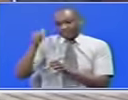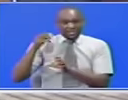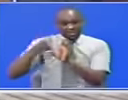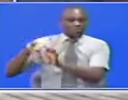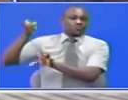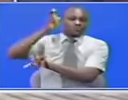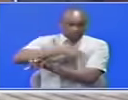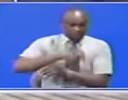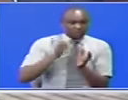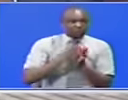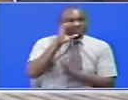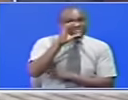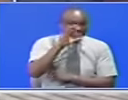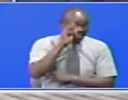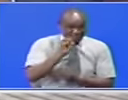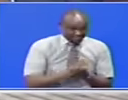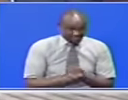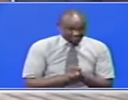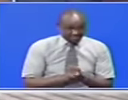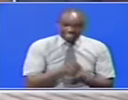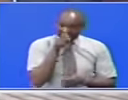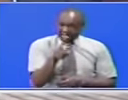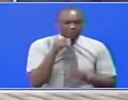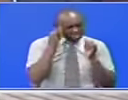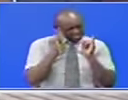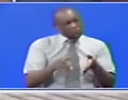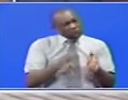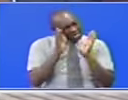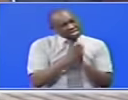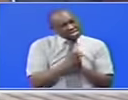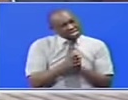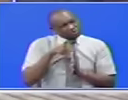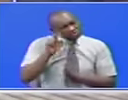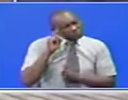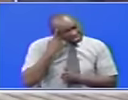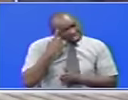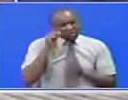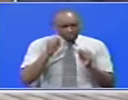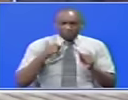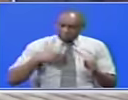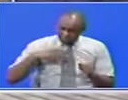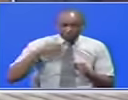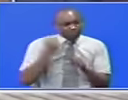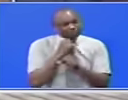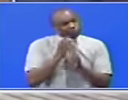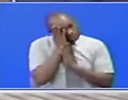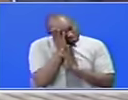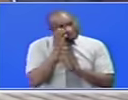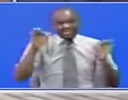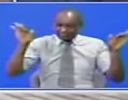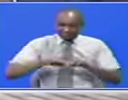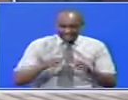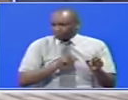Jubilee to the Chama Cha Mashinani. Is this a new outfit that is going to give people sleepless nights in the Rift